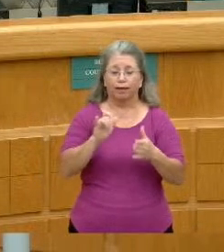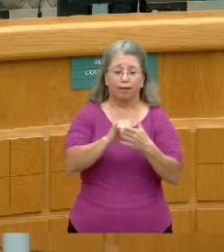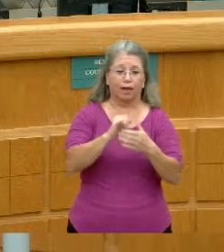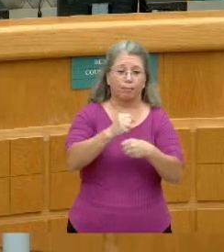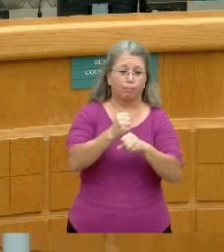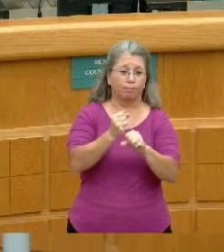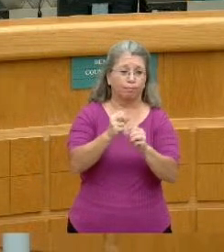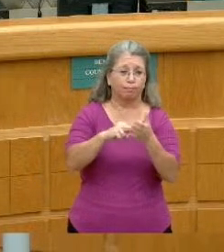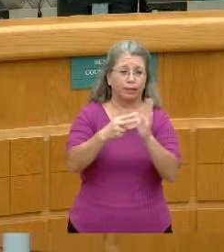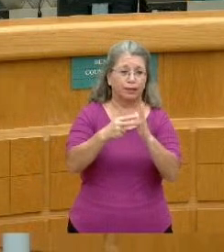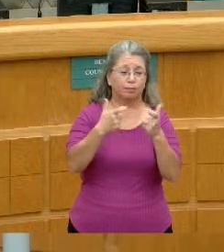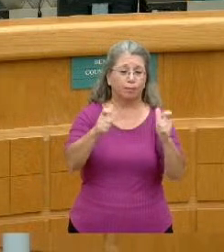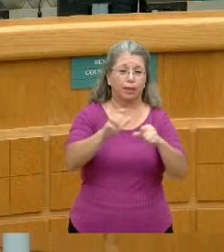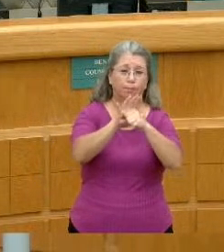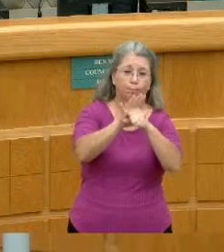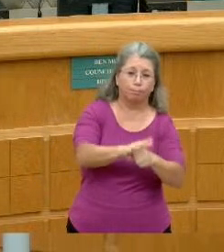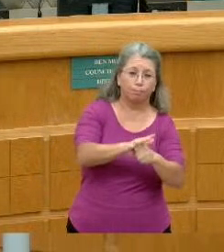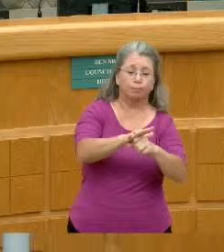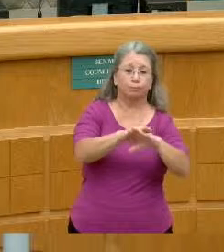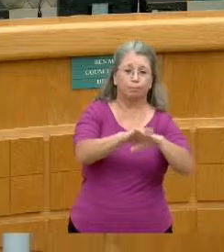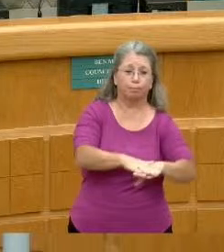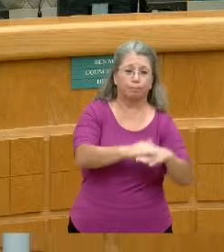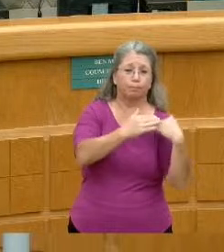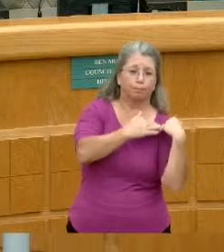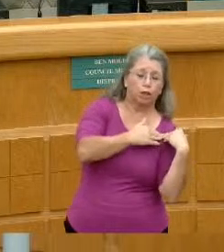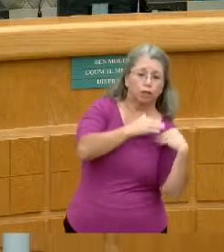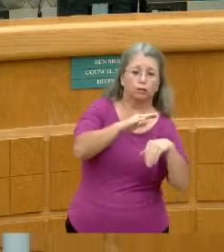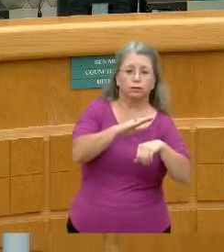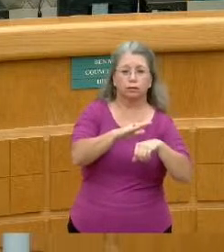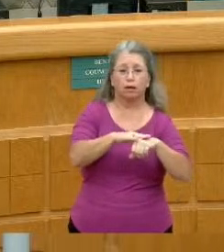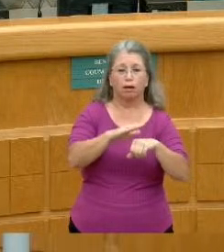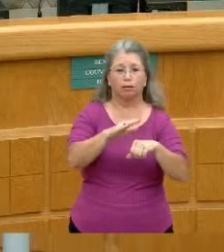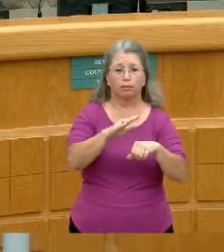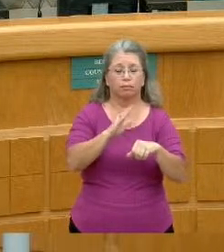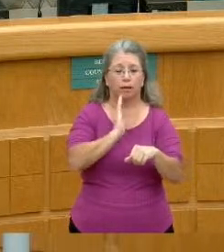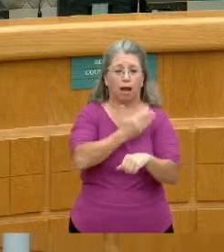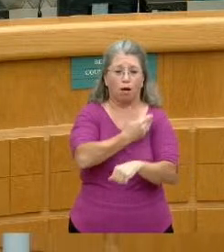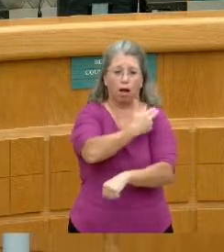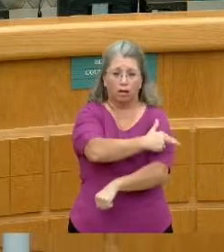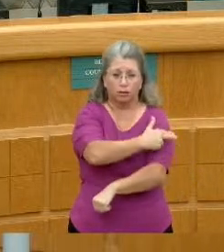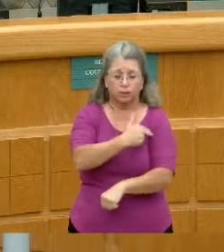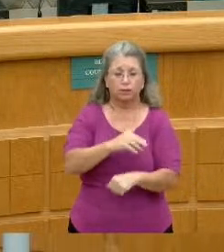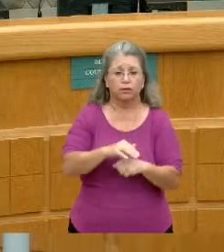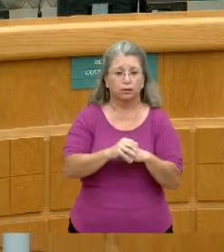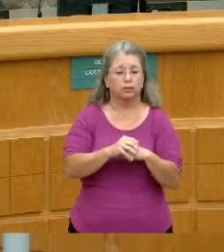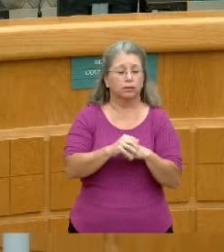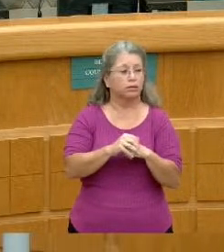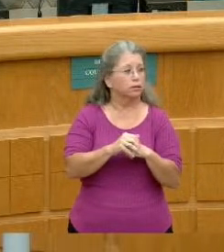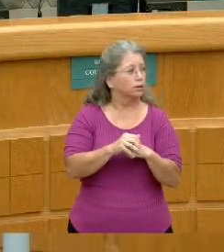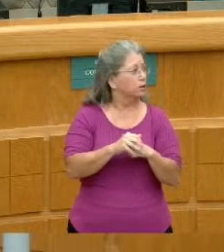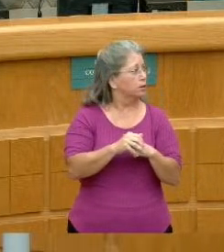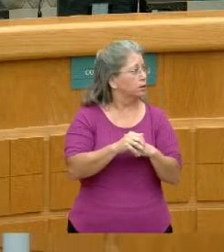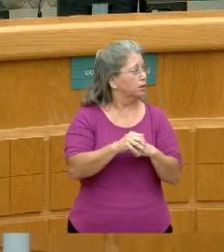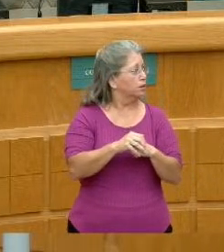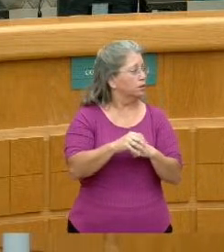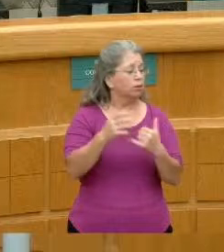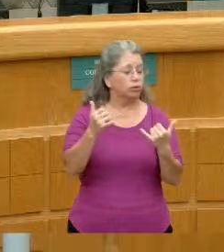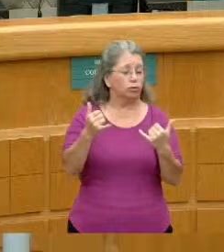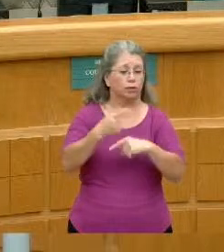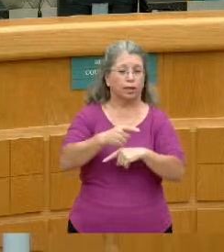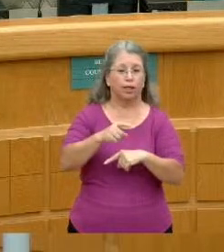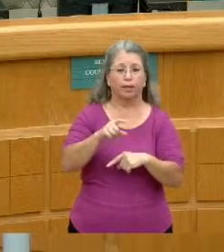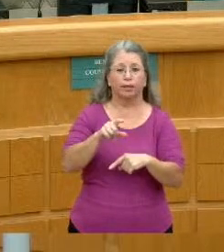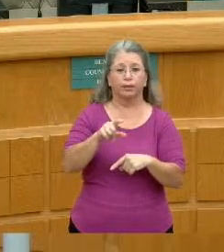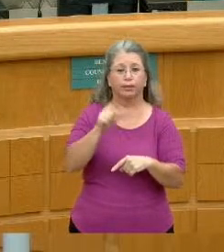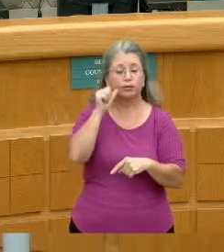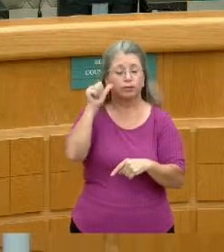system. 185 persons in the hospital as of today, which is an increase over yesterday when we had